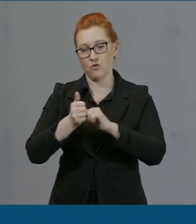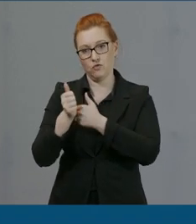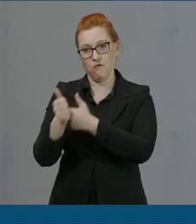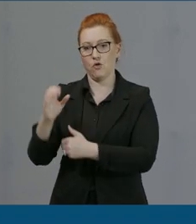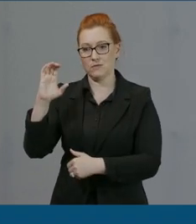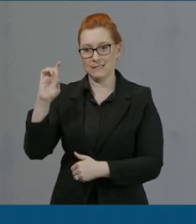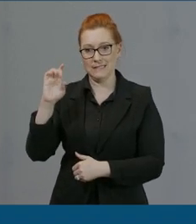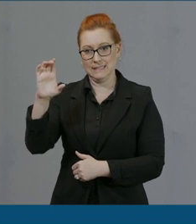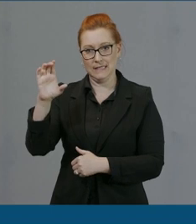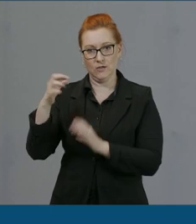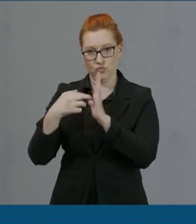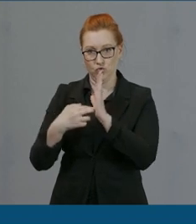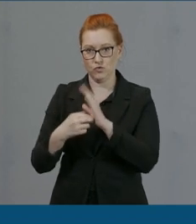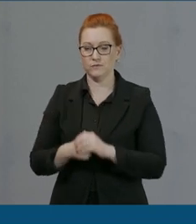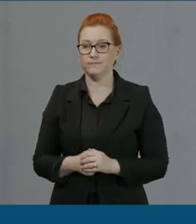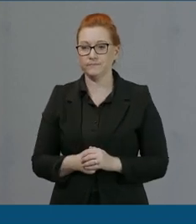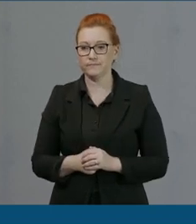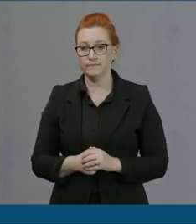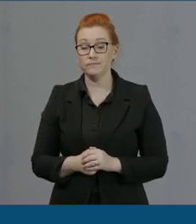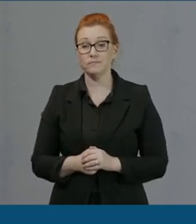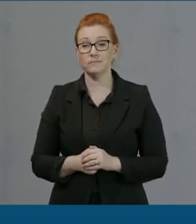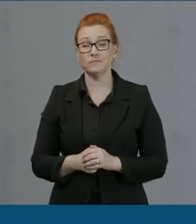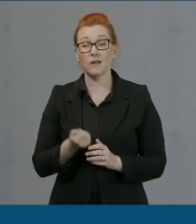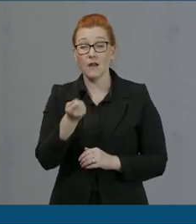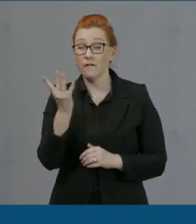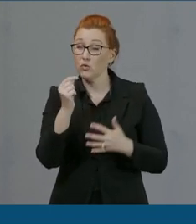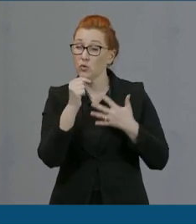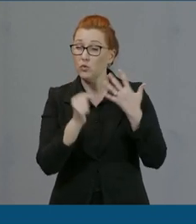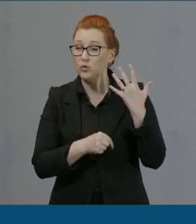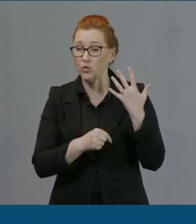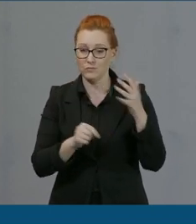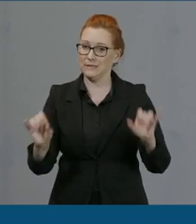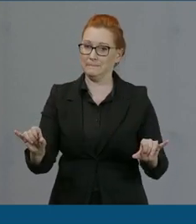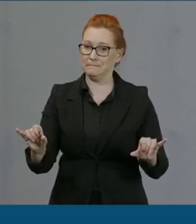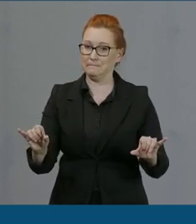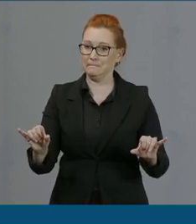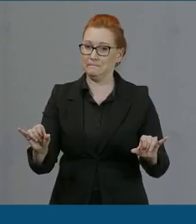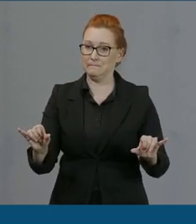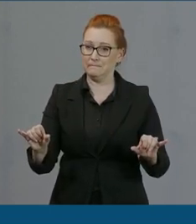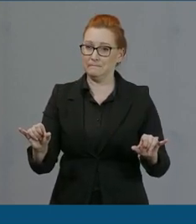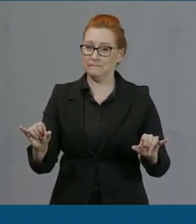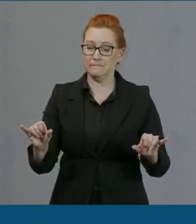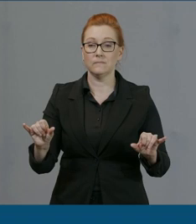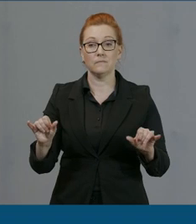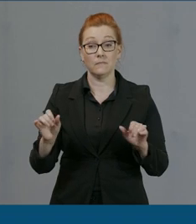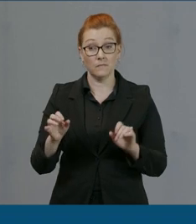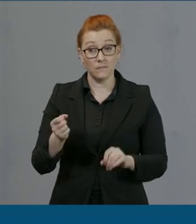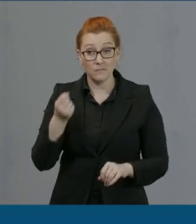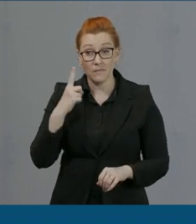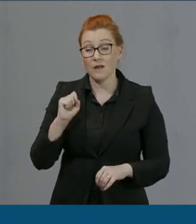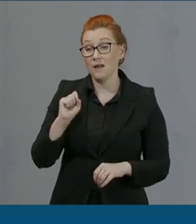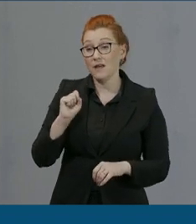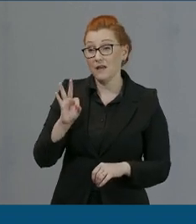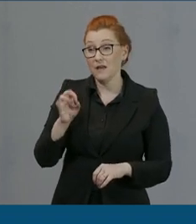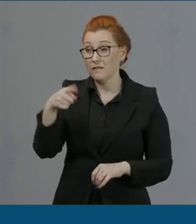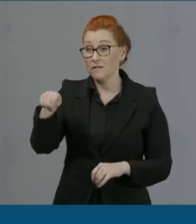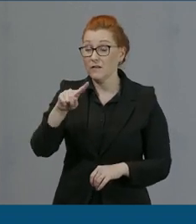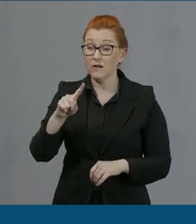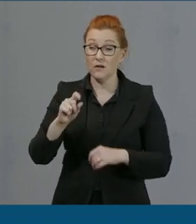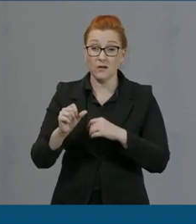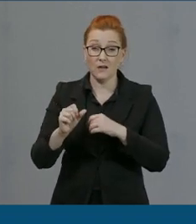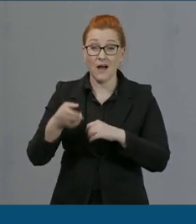Now, some things aren't changing today, especially our most vulnerable. If you're 65 years